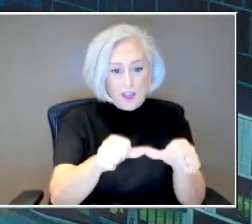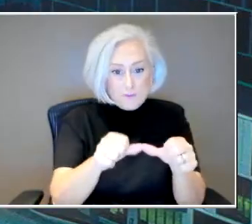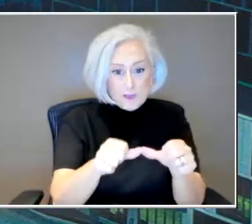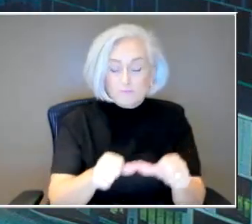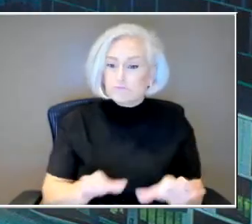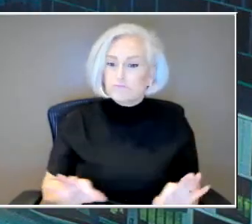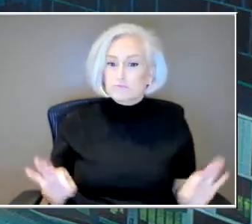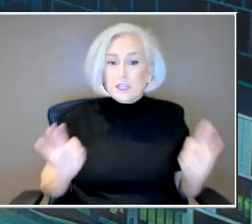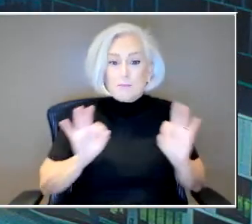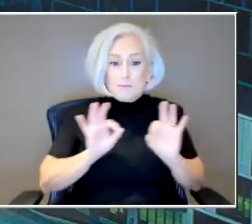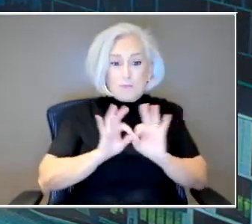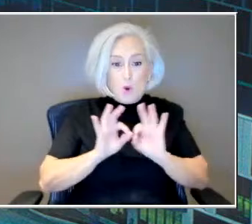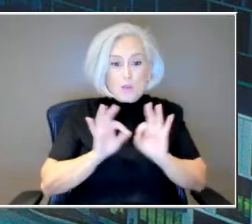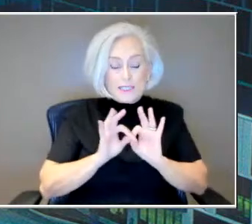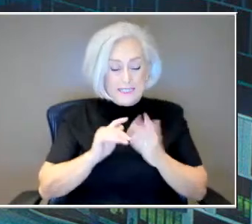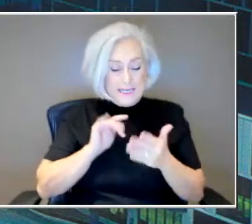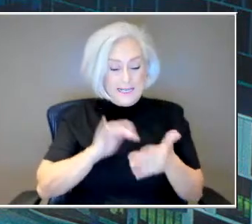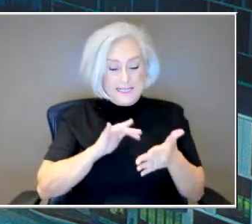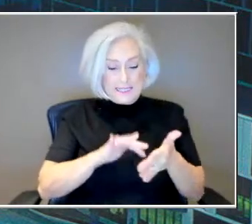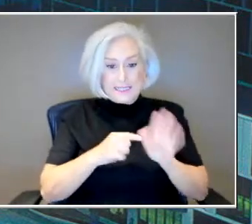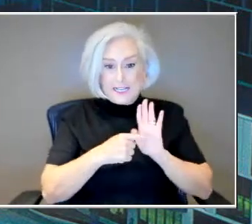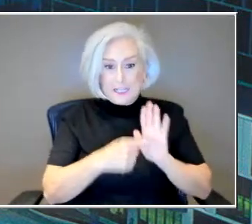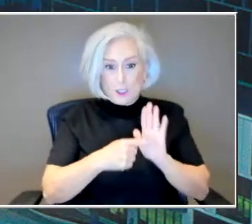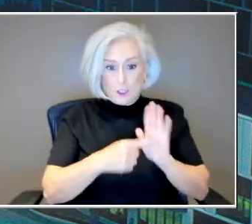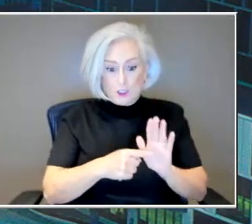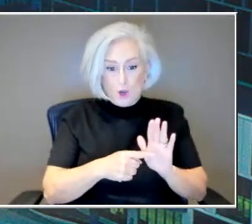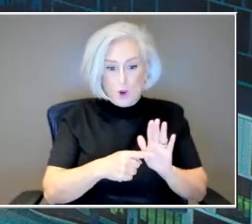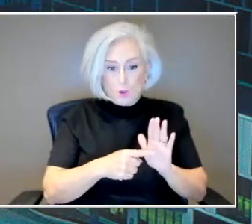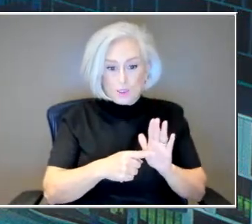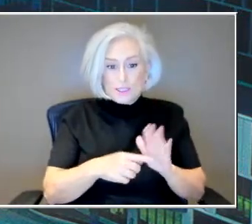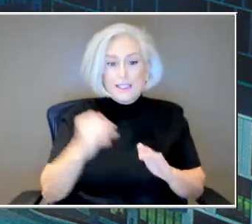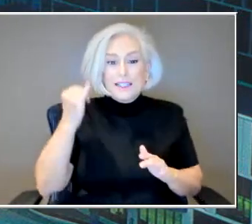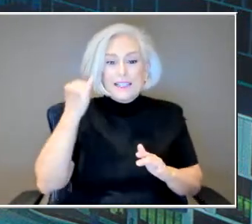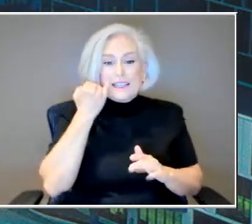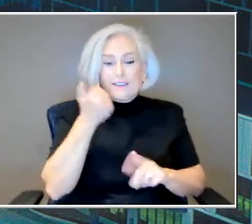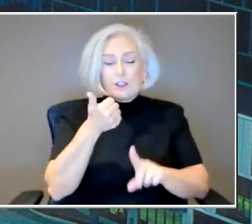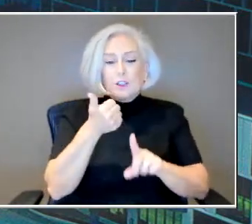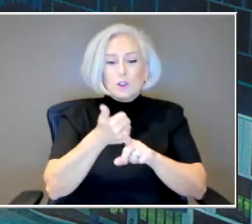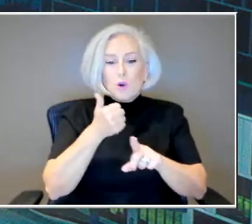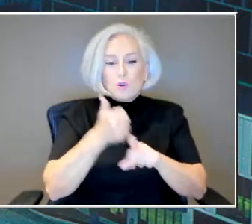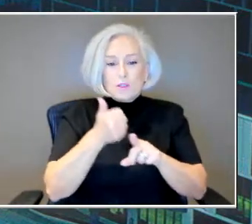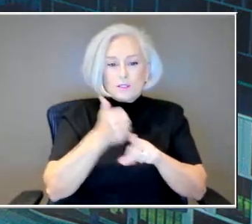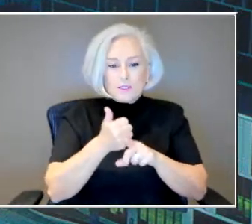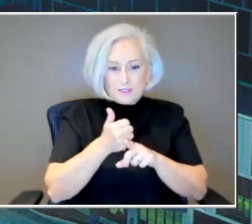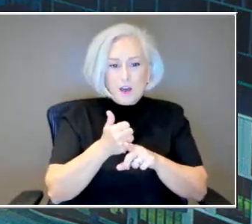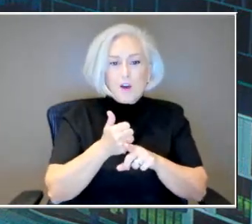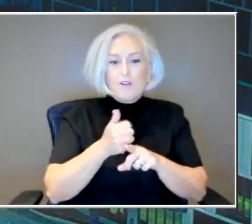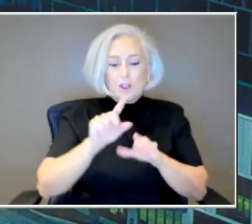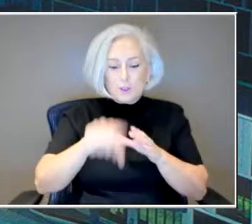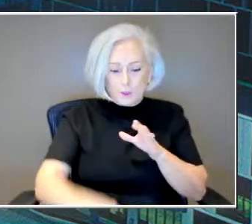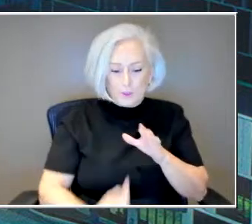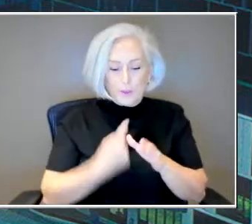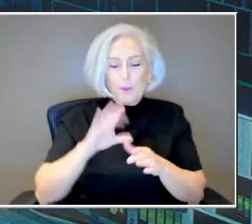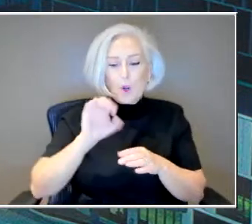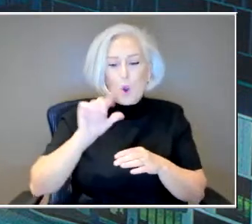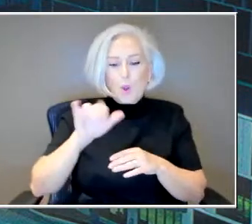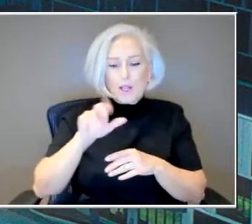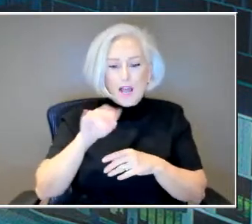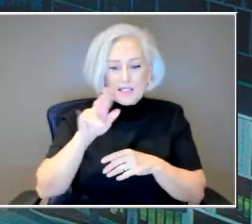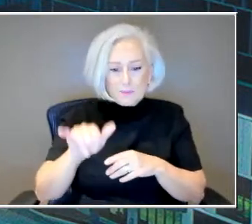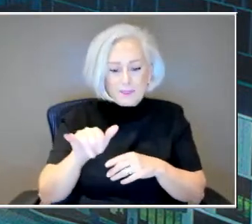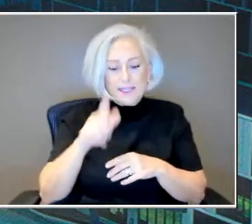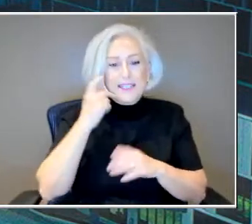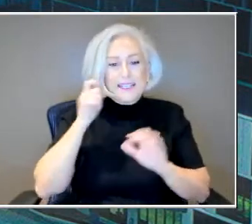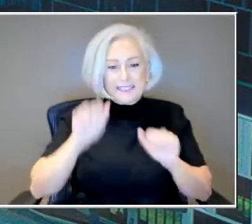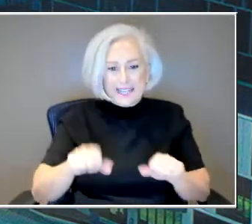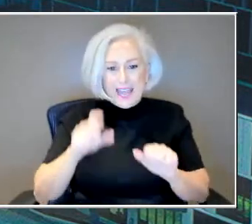have shown that these cancers, if you are in part of a surveillance program, regular colonoscopies, then we can diagnose the cancer earlier.